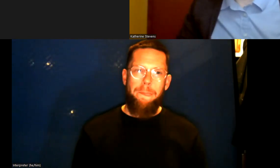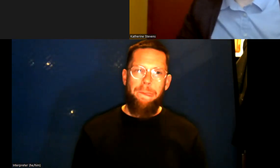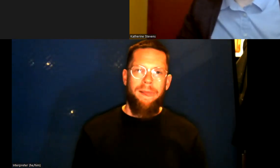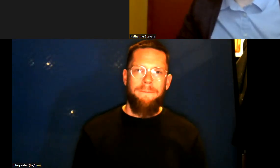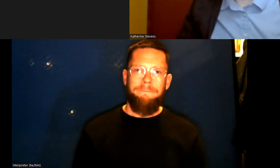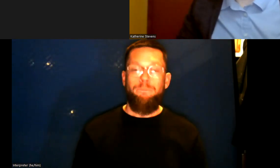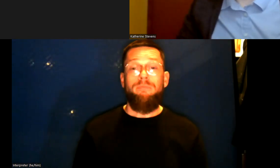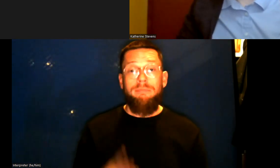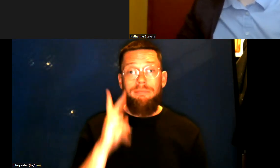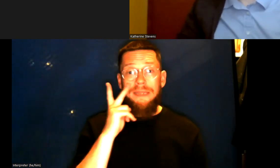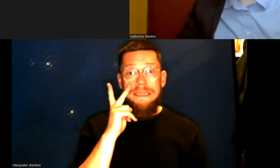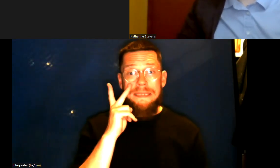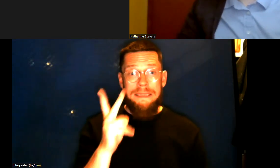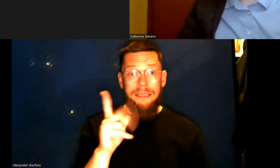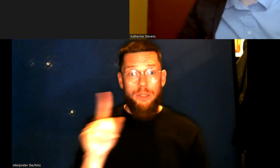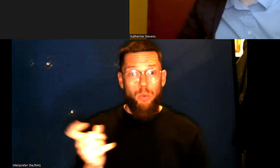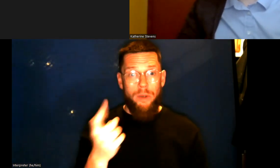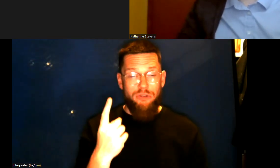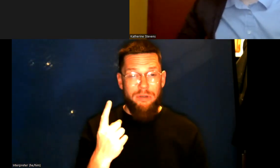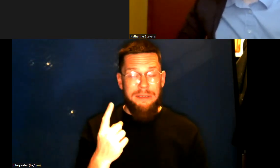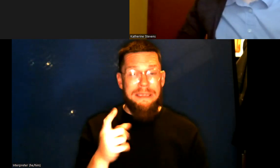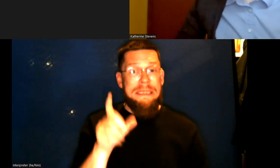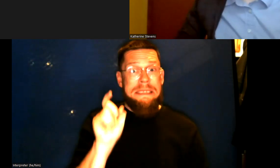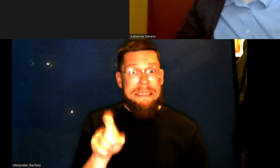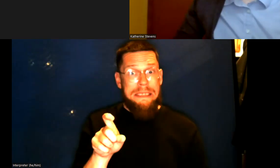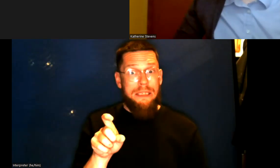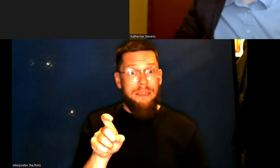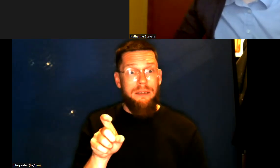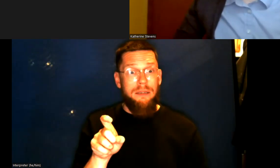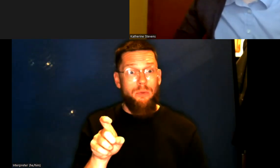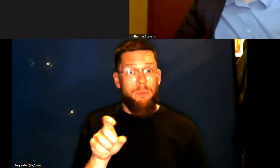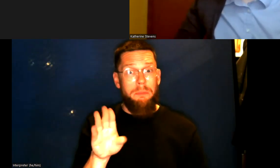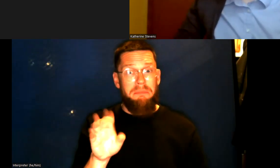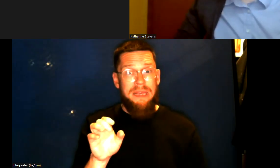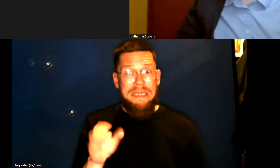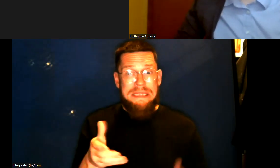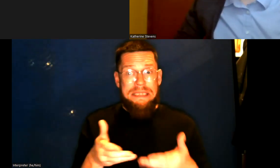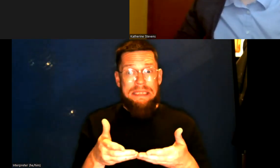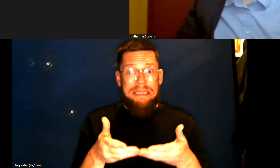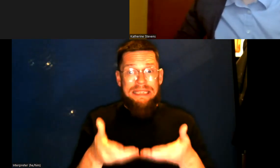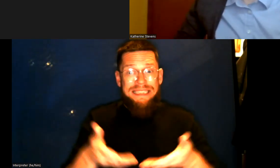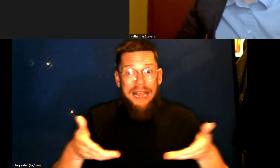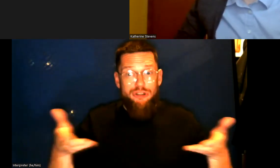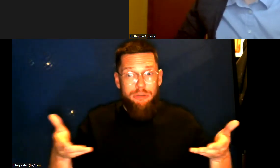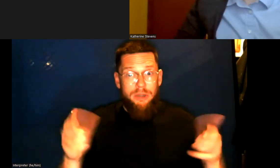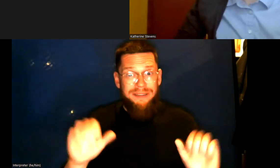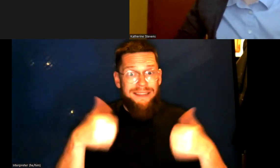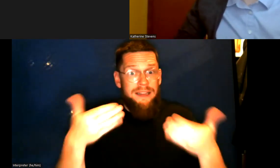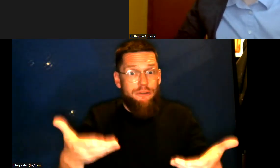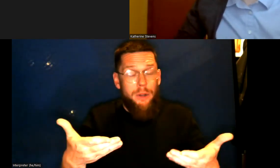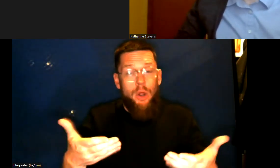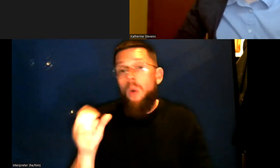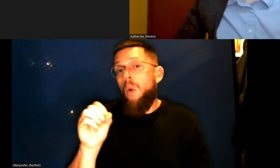question, would there need to be a tangible deliverable? But could this be put towards a curator's time for, say, processing